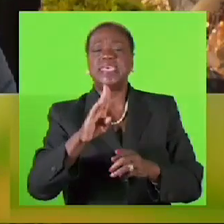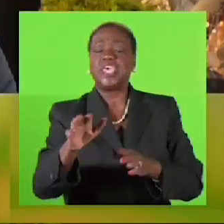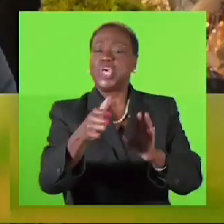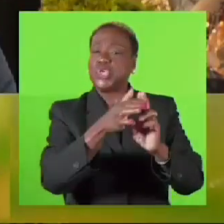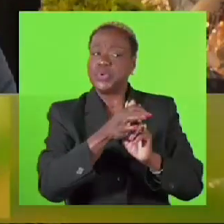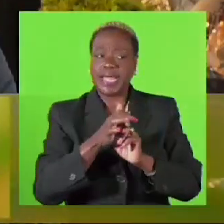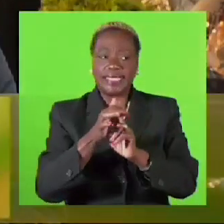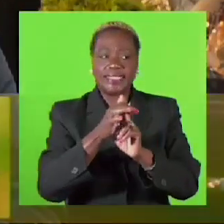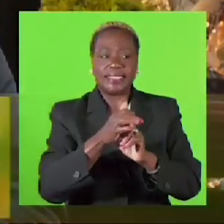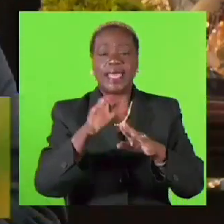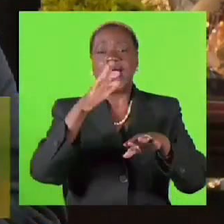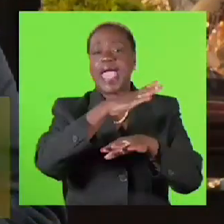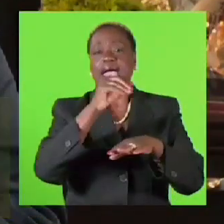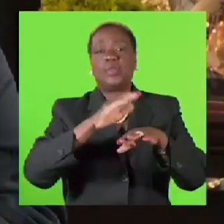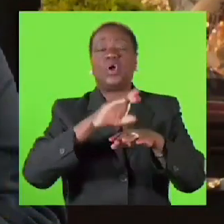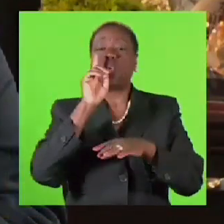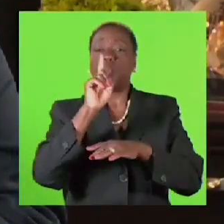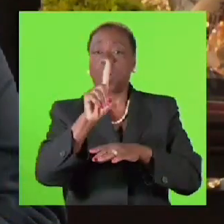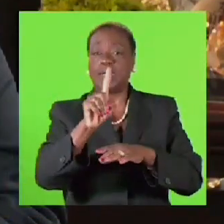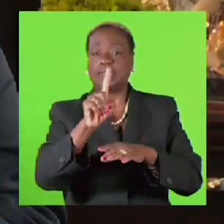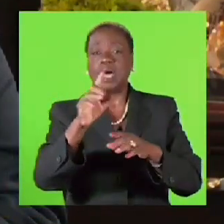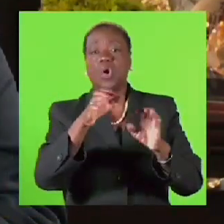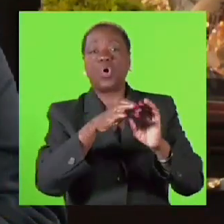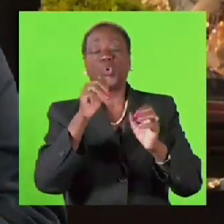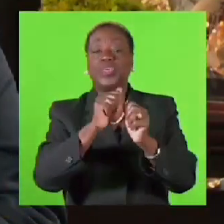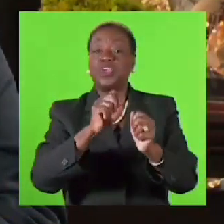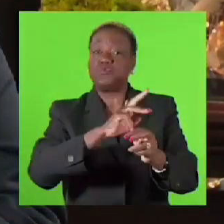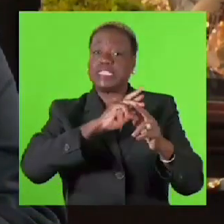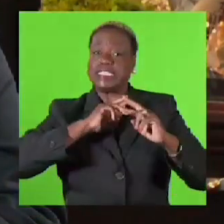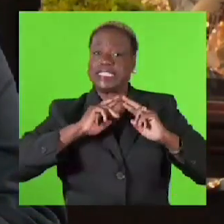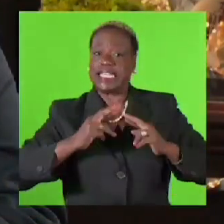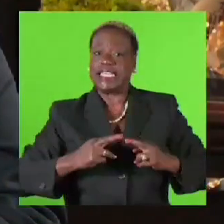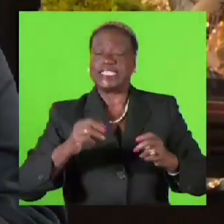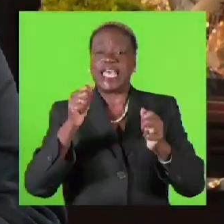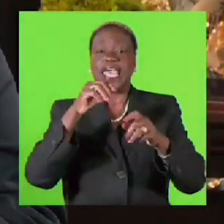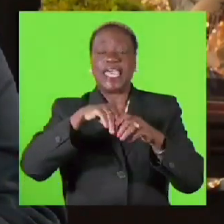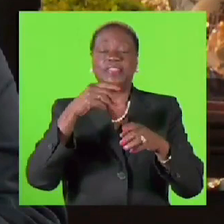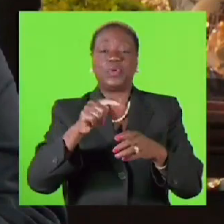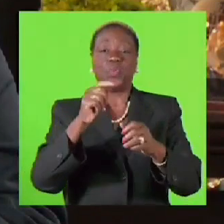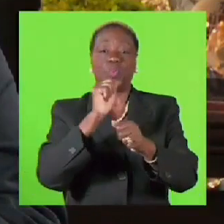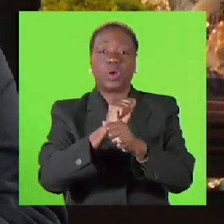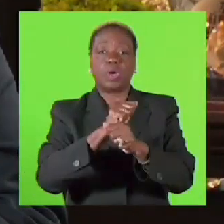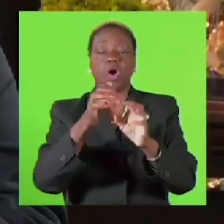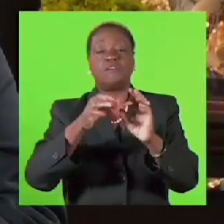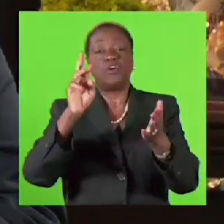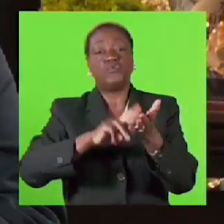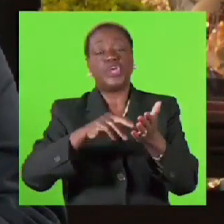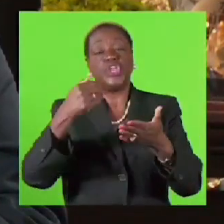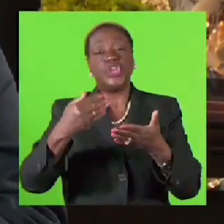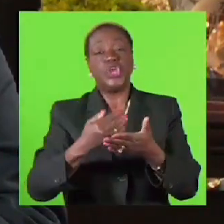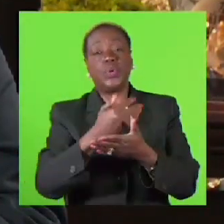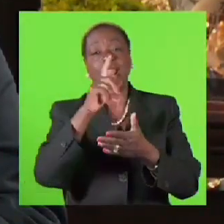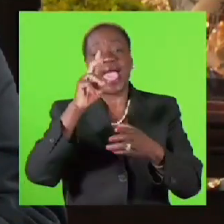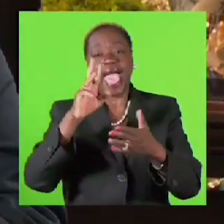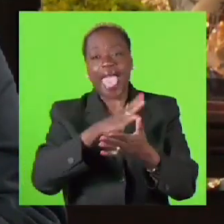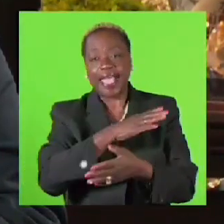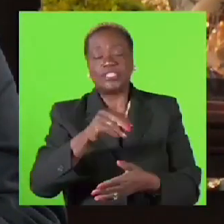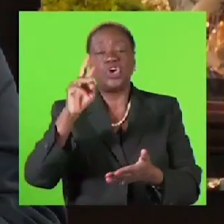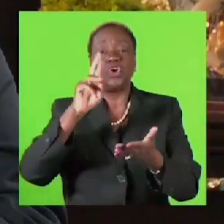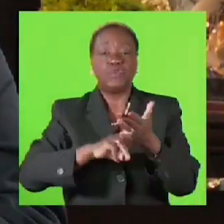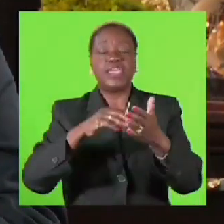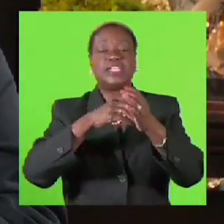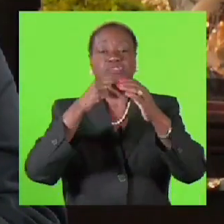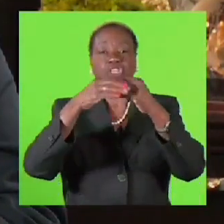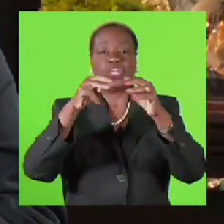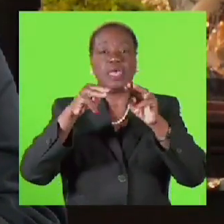with resilience in the work of renewal and reconstruction. May God continue to bless